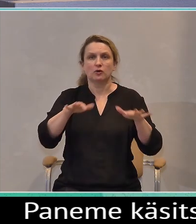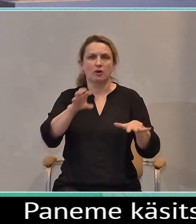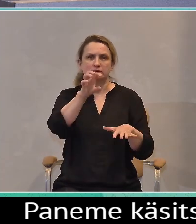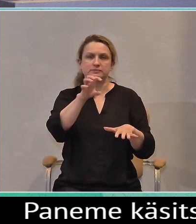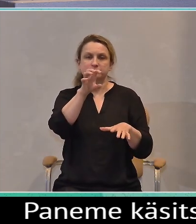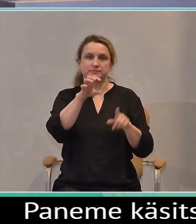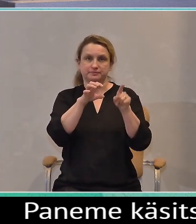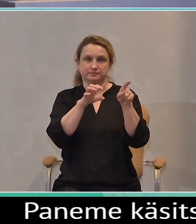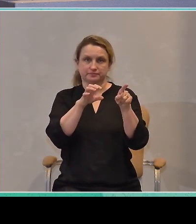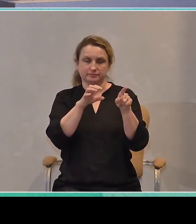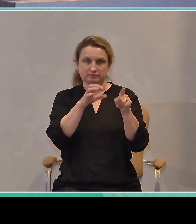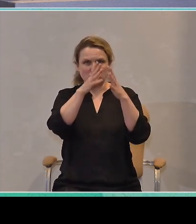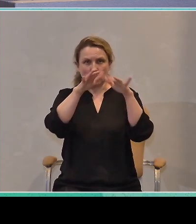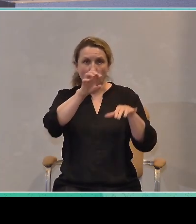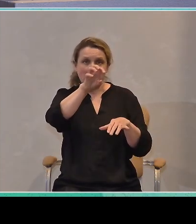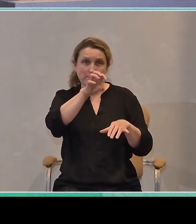history intake.